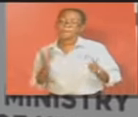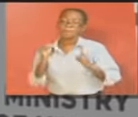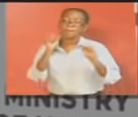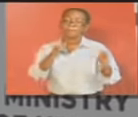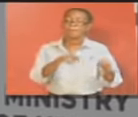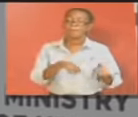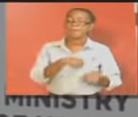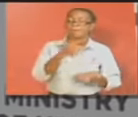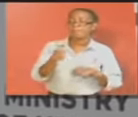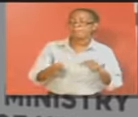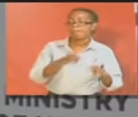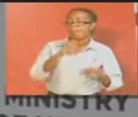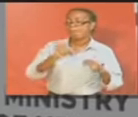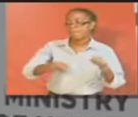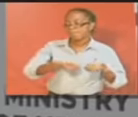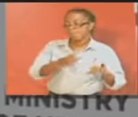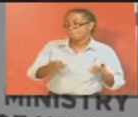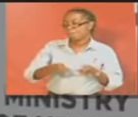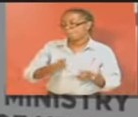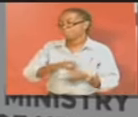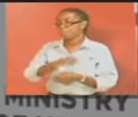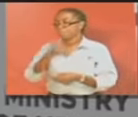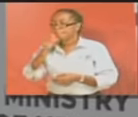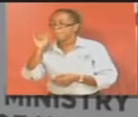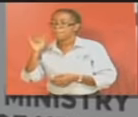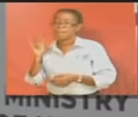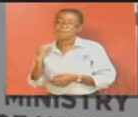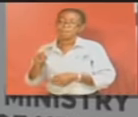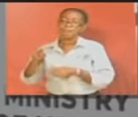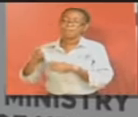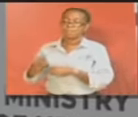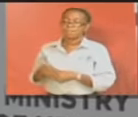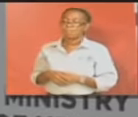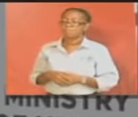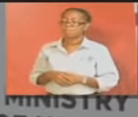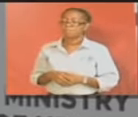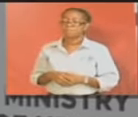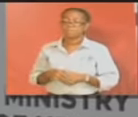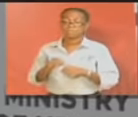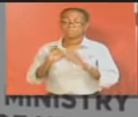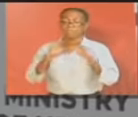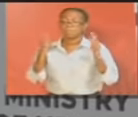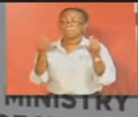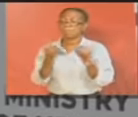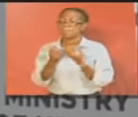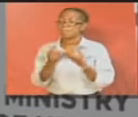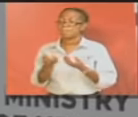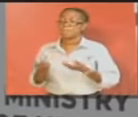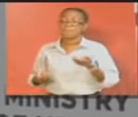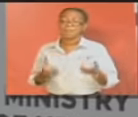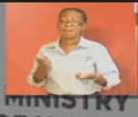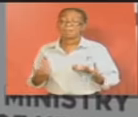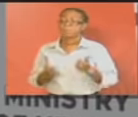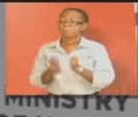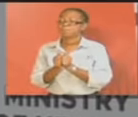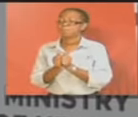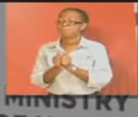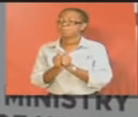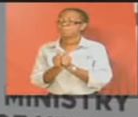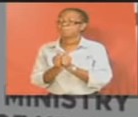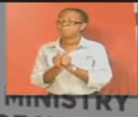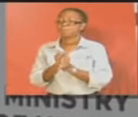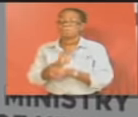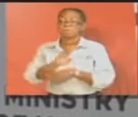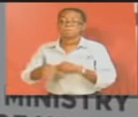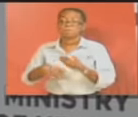who were in the bar with them also got ill. We're finding that there are, of course, other cases that turn up